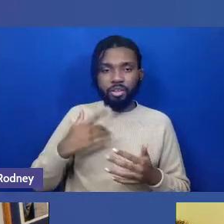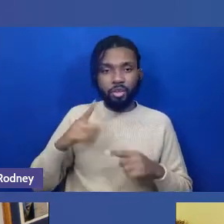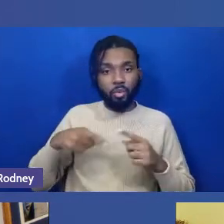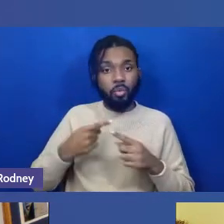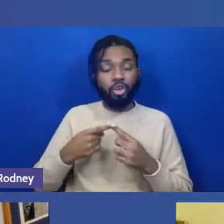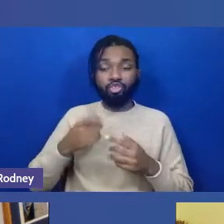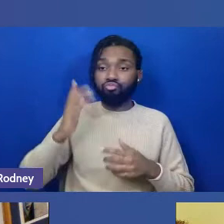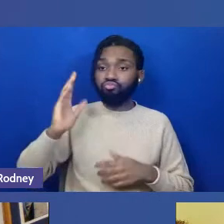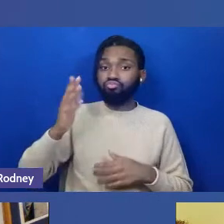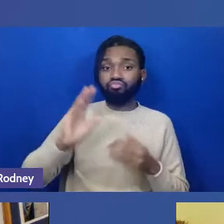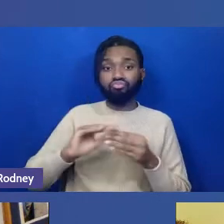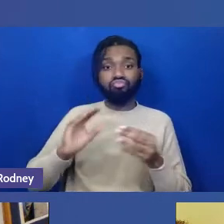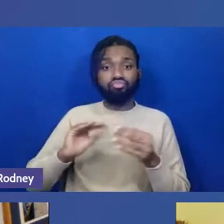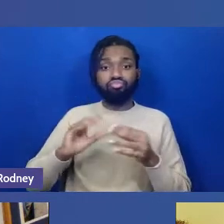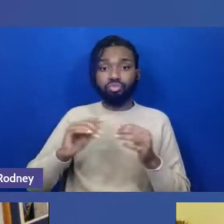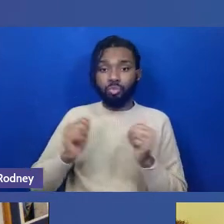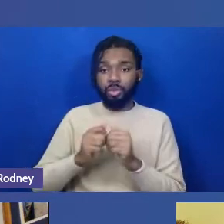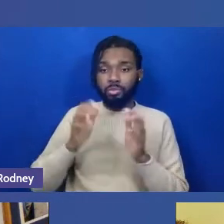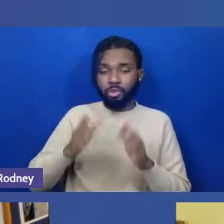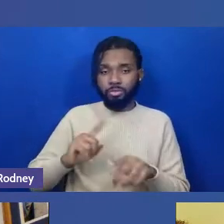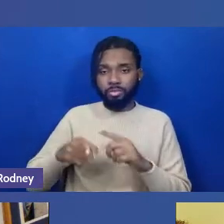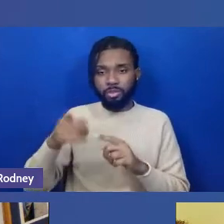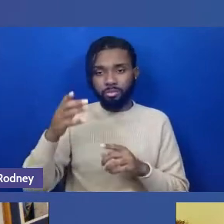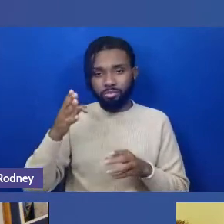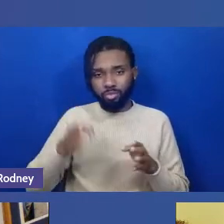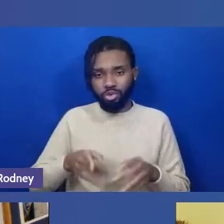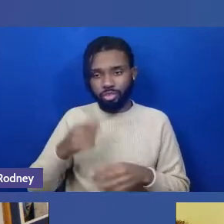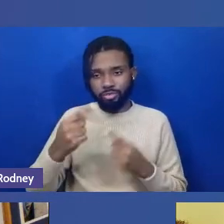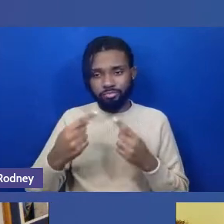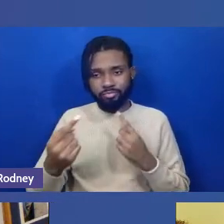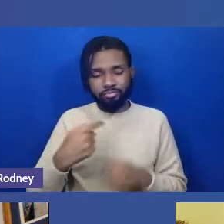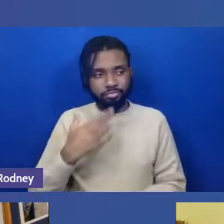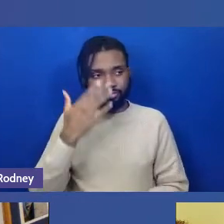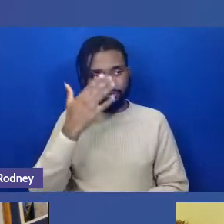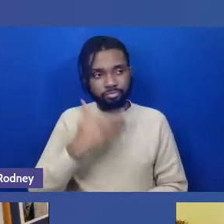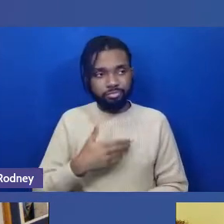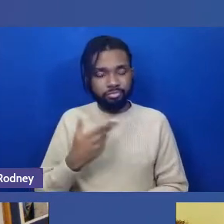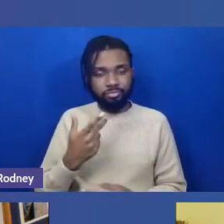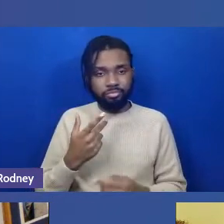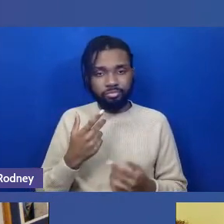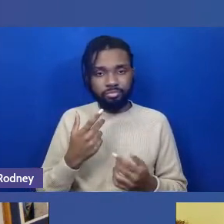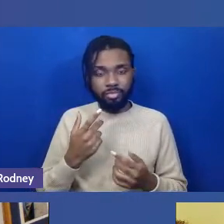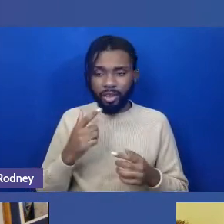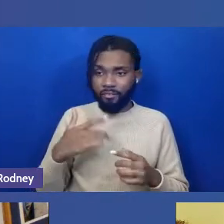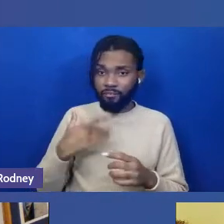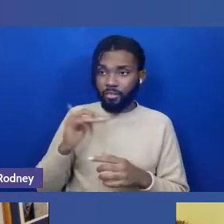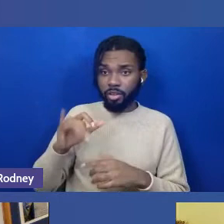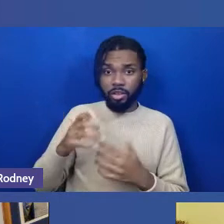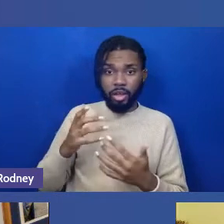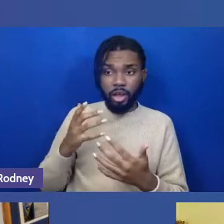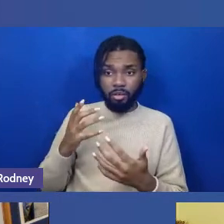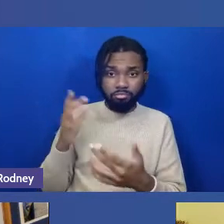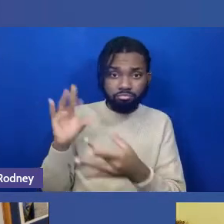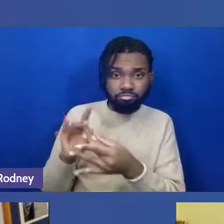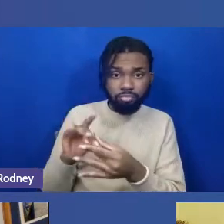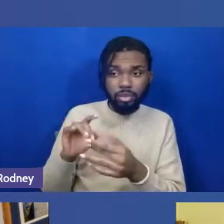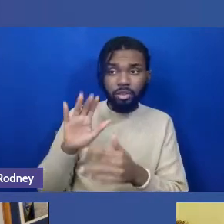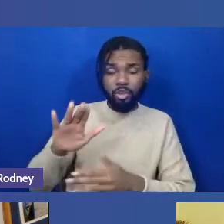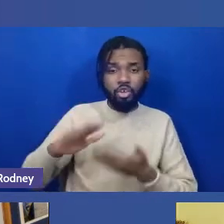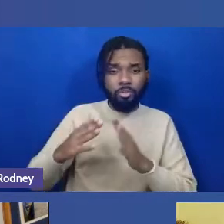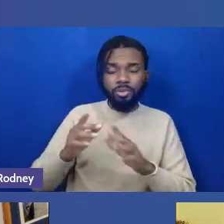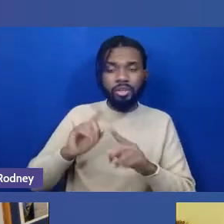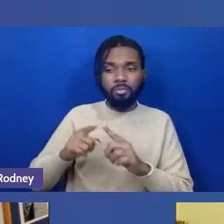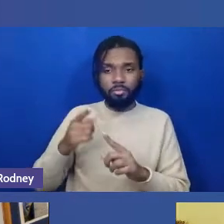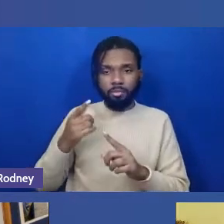something that is extremely important and it has extreme relation and value to their community, and they're really not understanding where